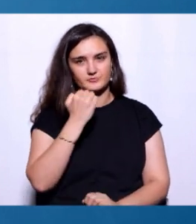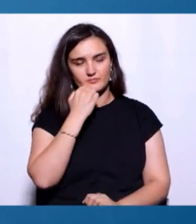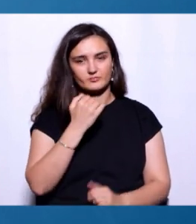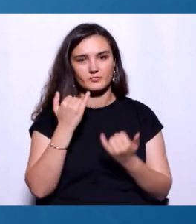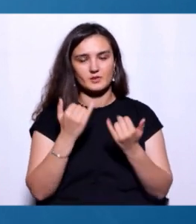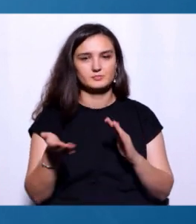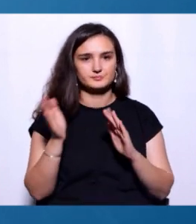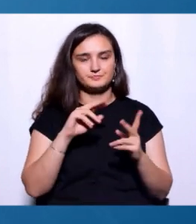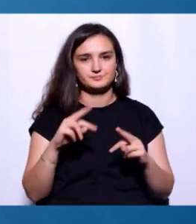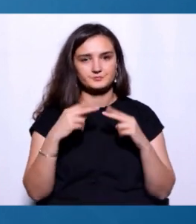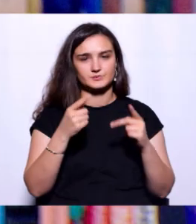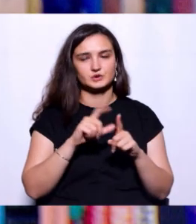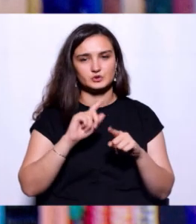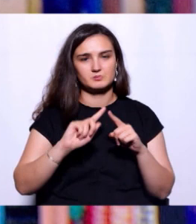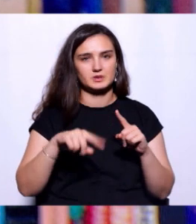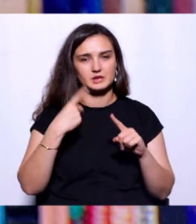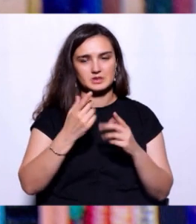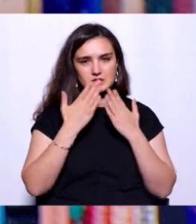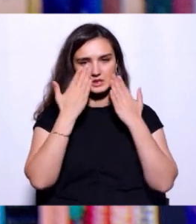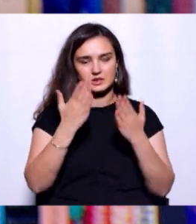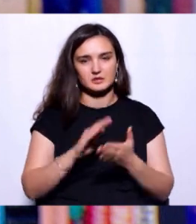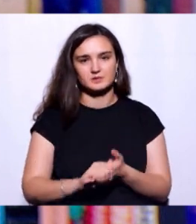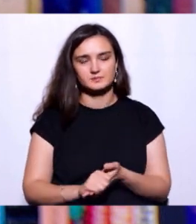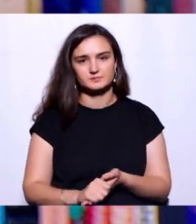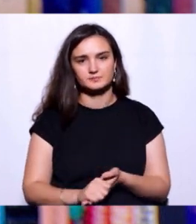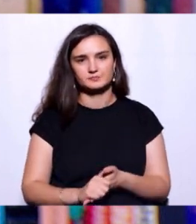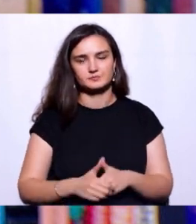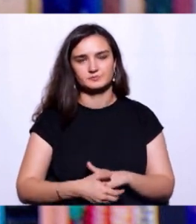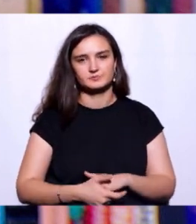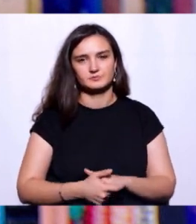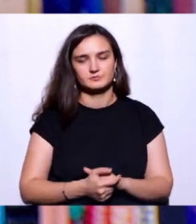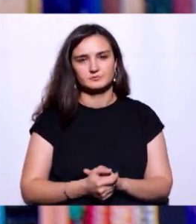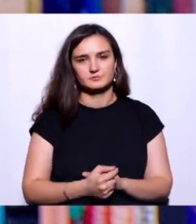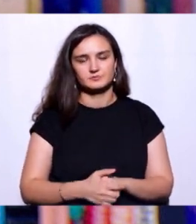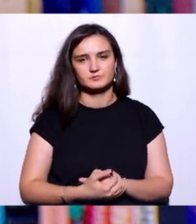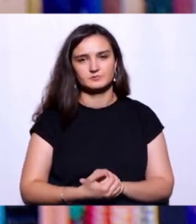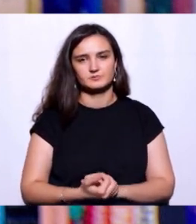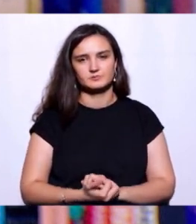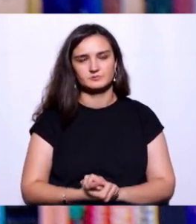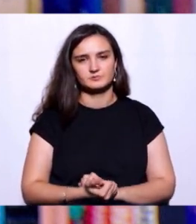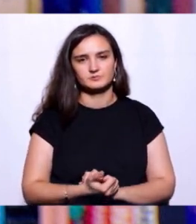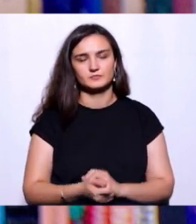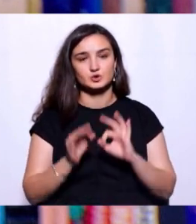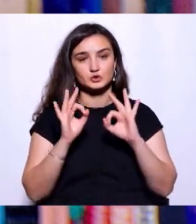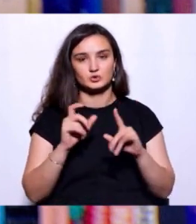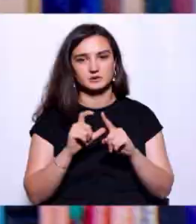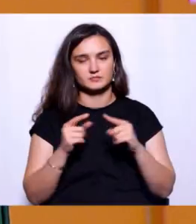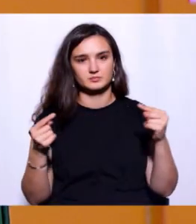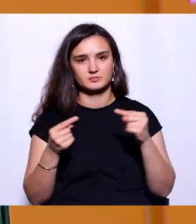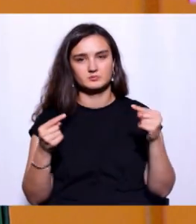now let's go to the next reading comprehension part and fill the gaps with the correct